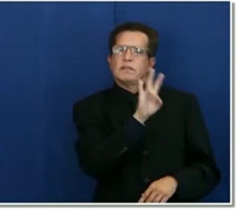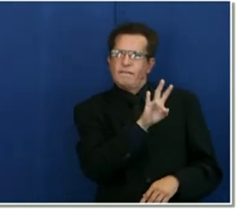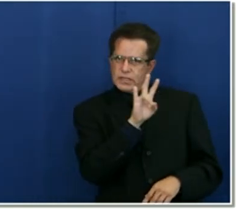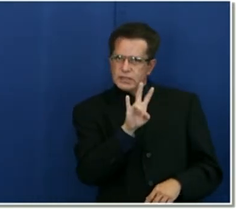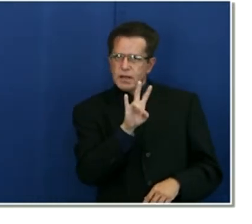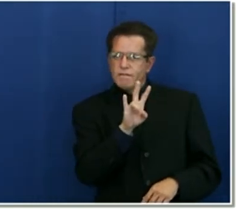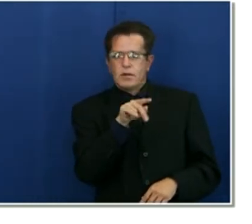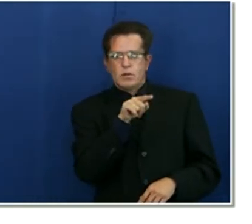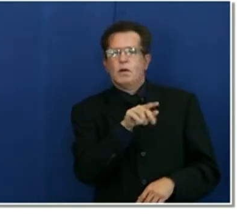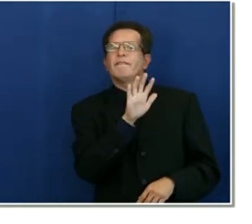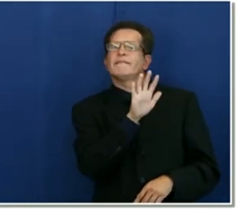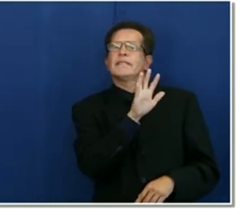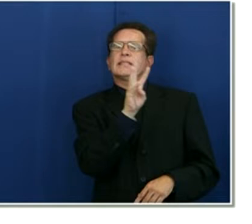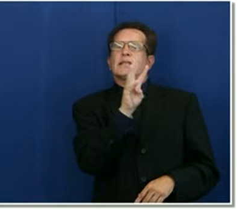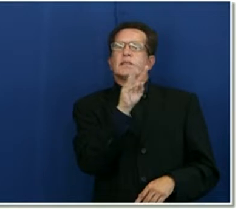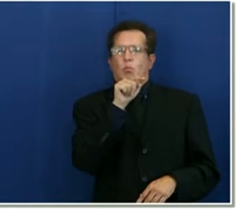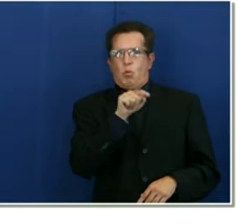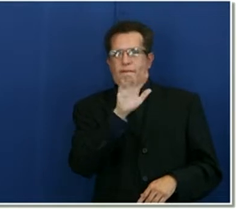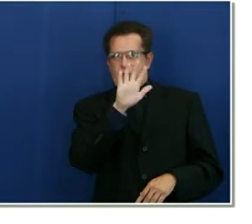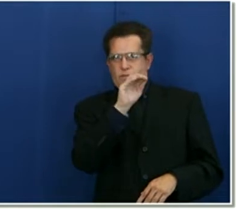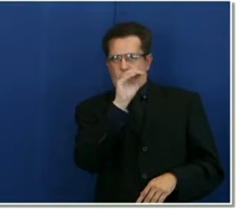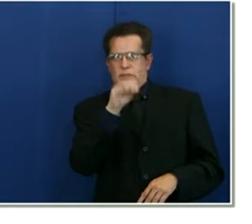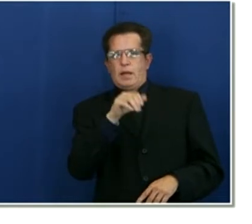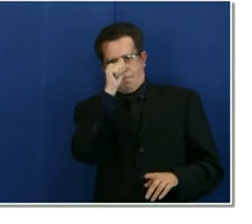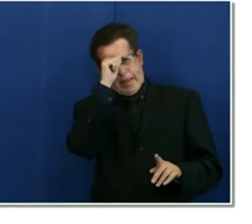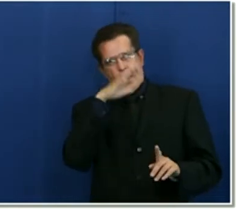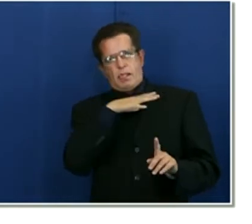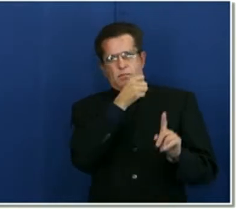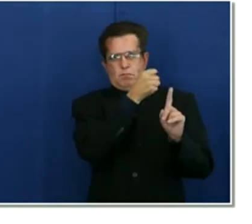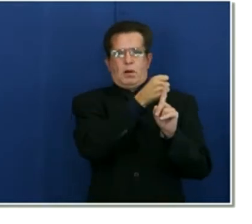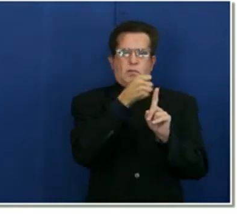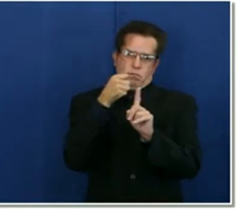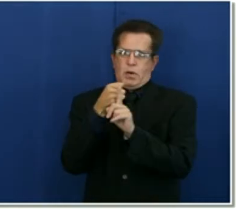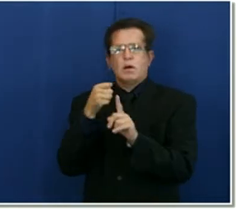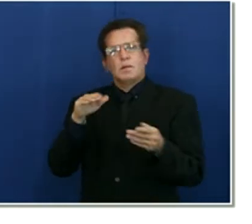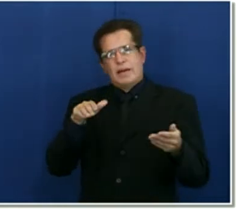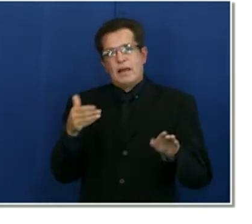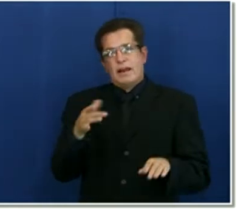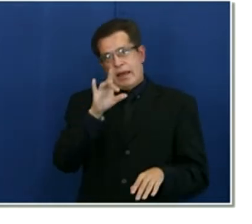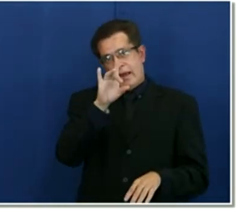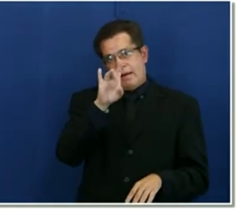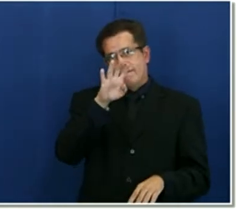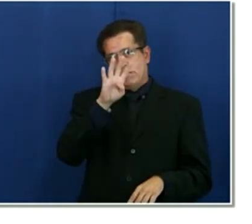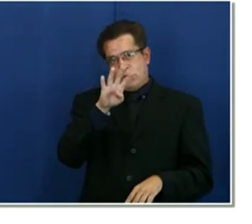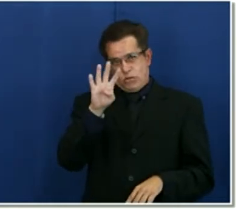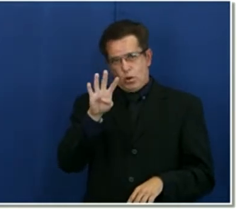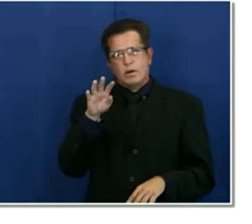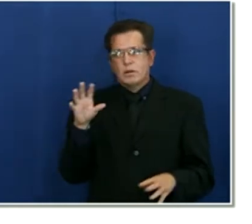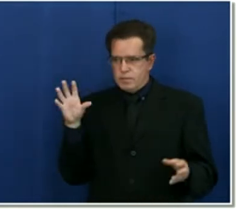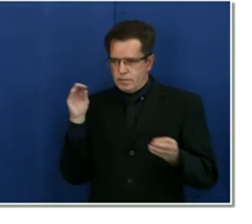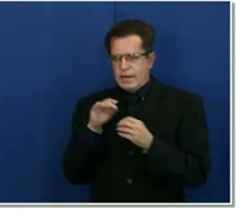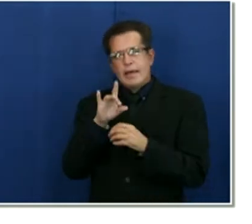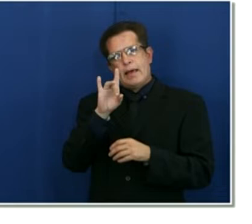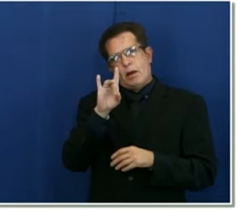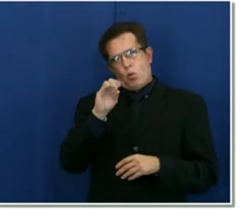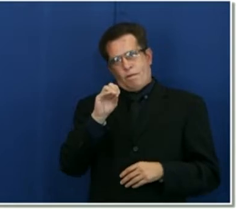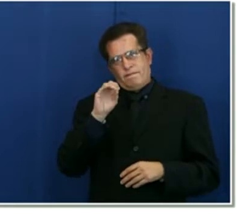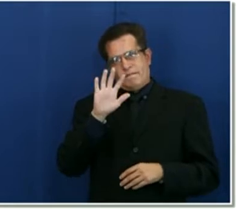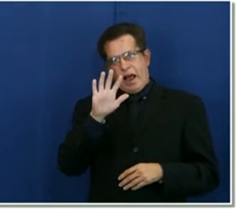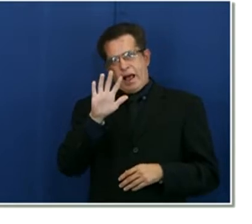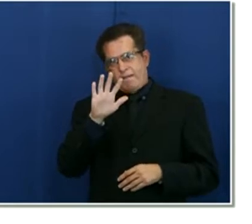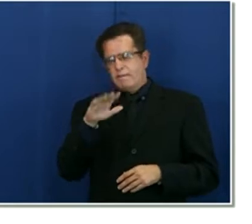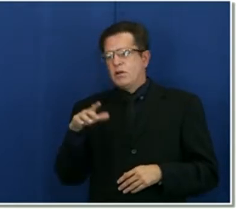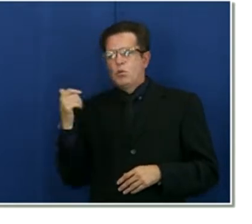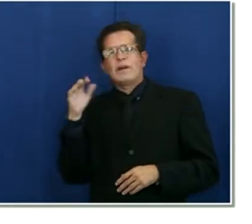or 56.5%, were male. Of the 844 deaths, 805, or